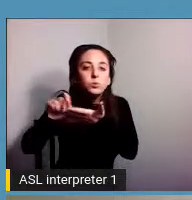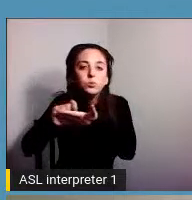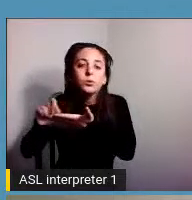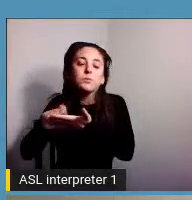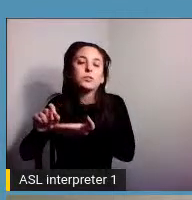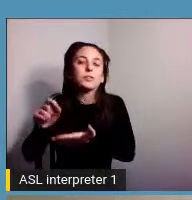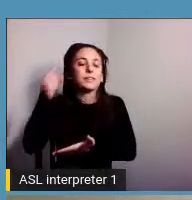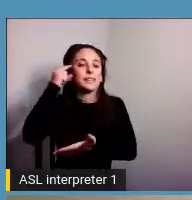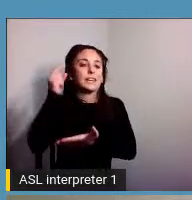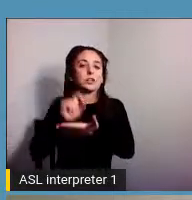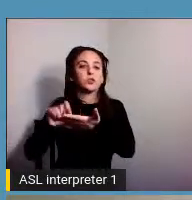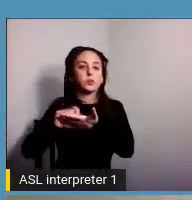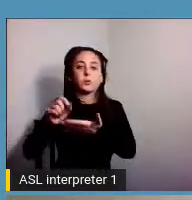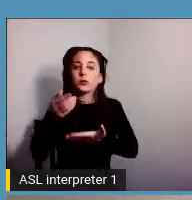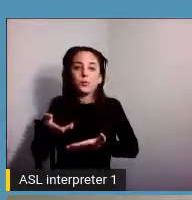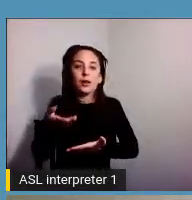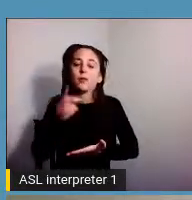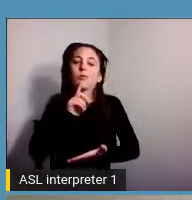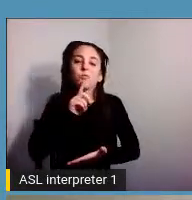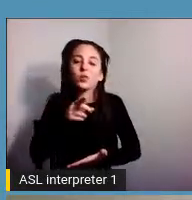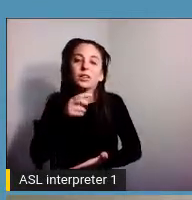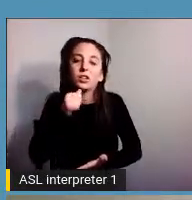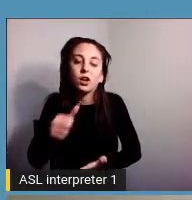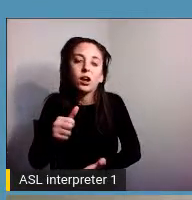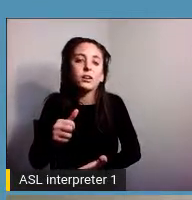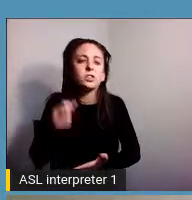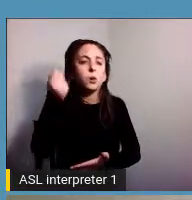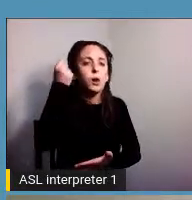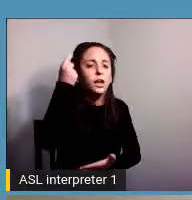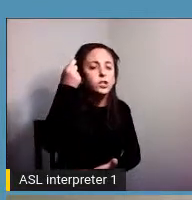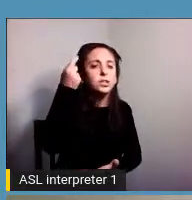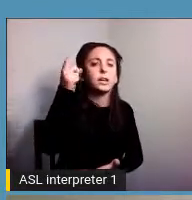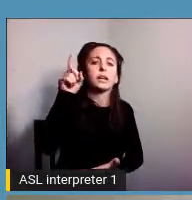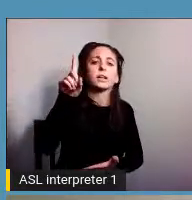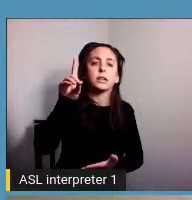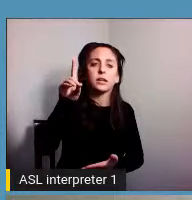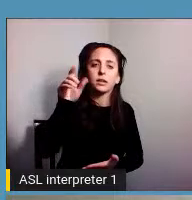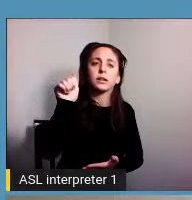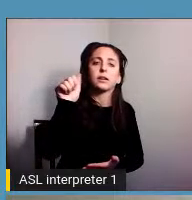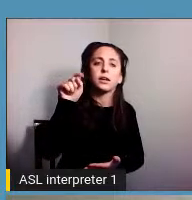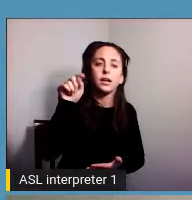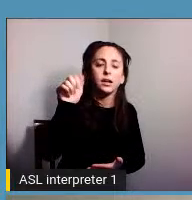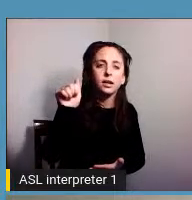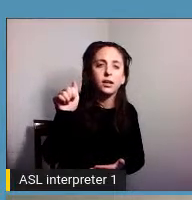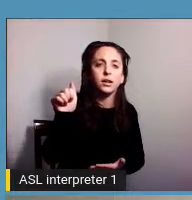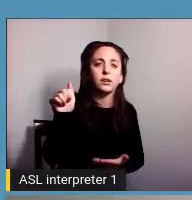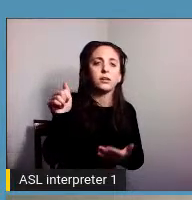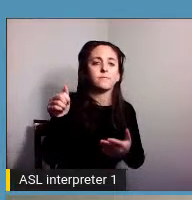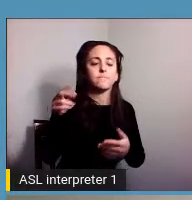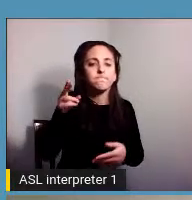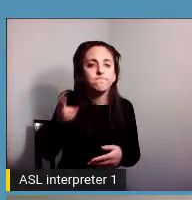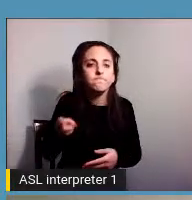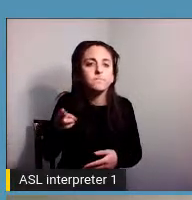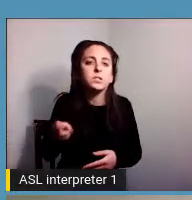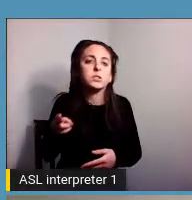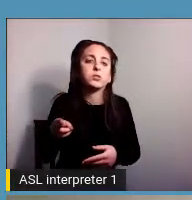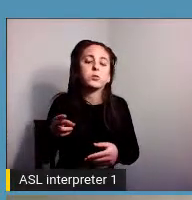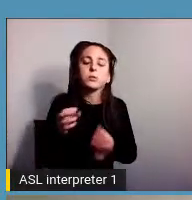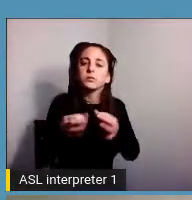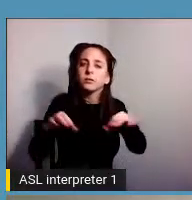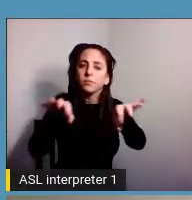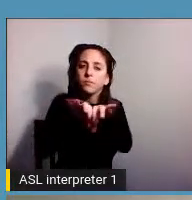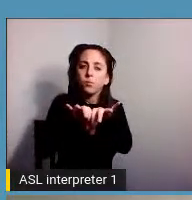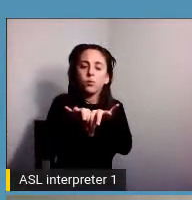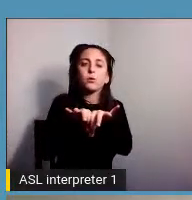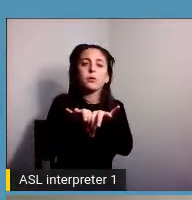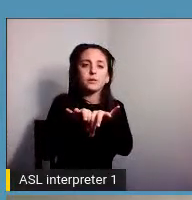So understanding the data, where it came from, and how it was created is a critical part of doing documentation if